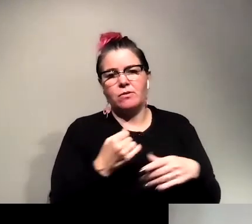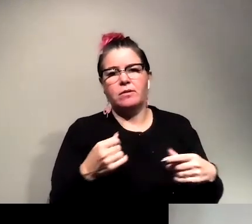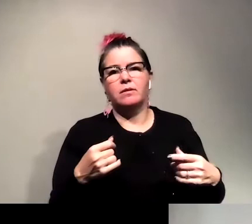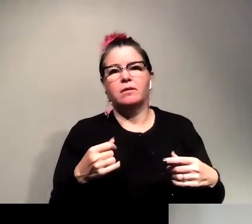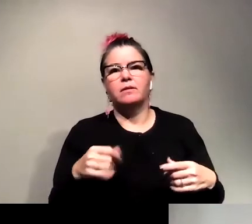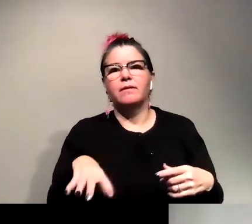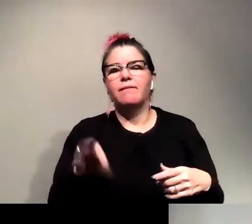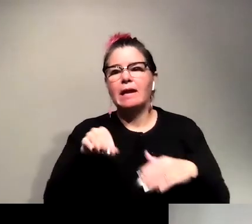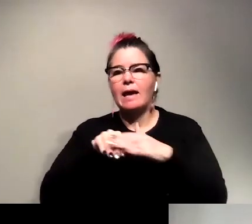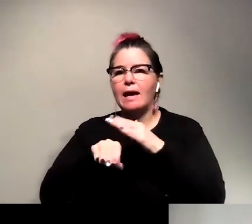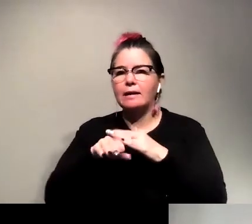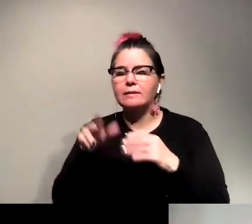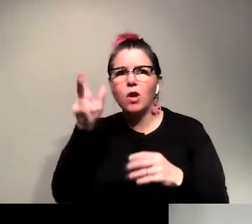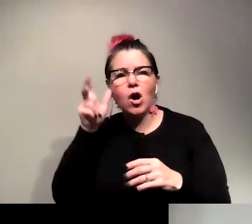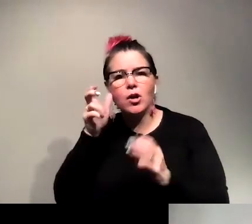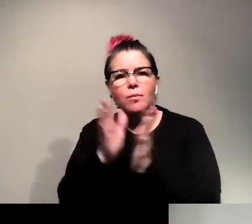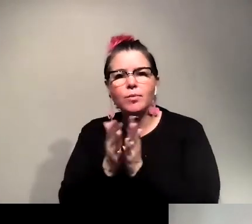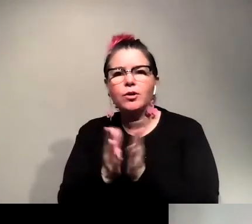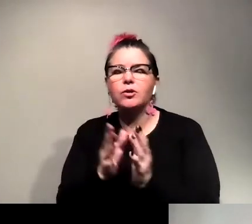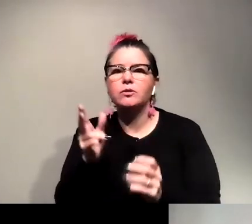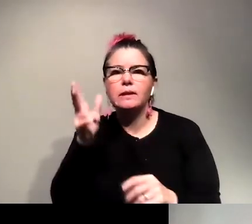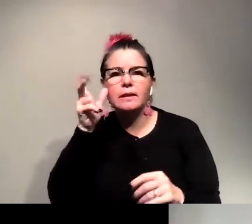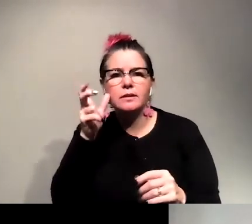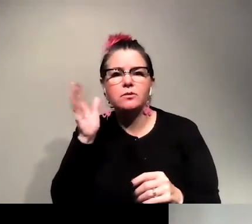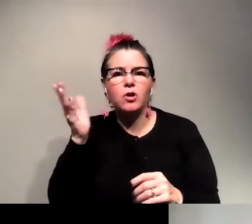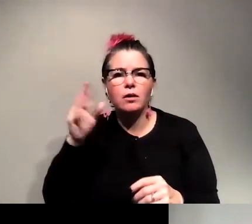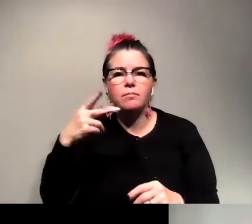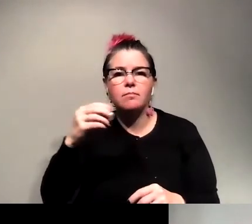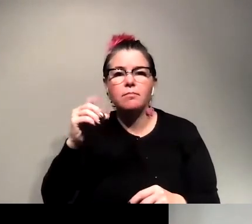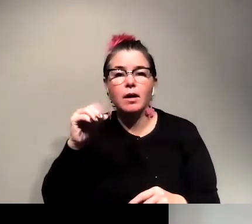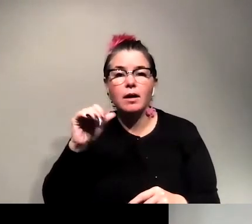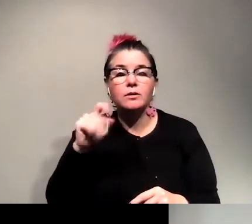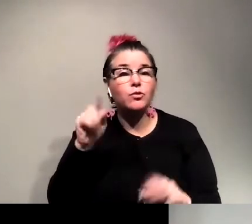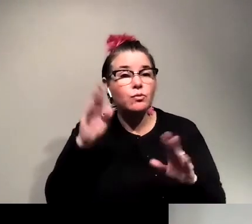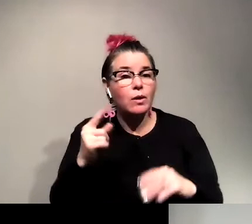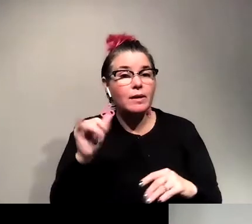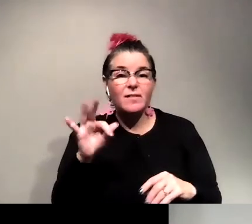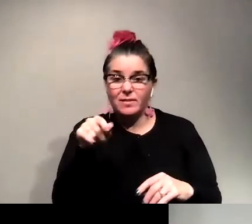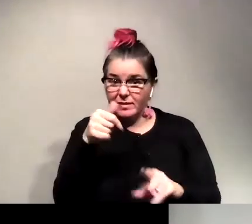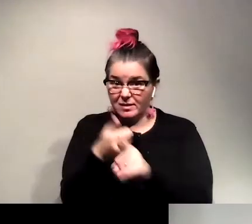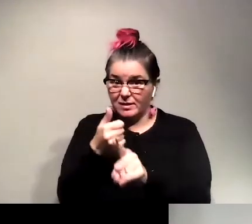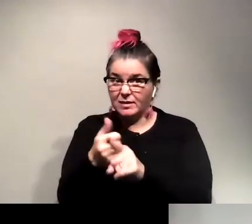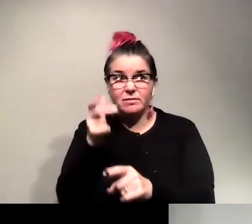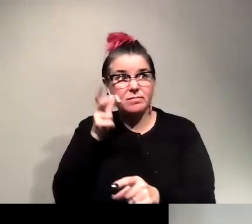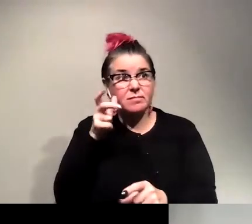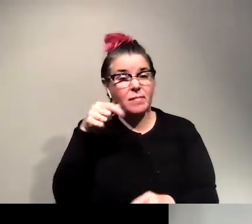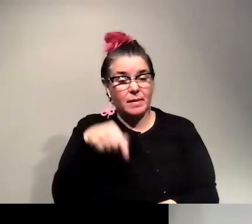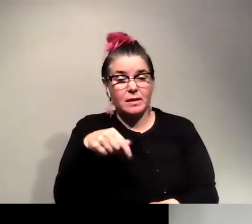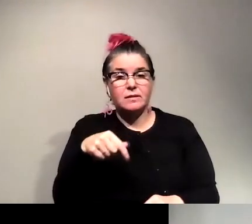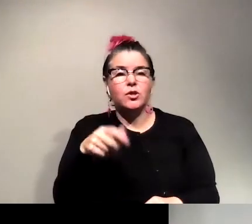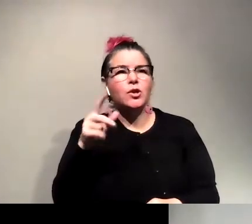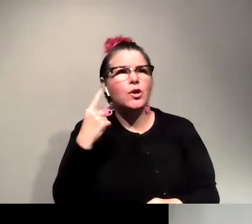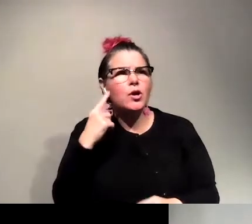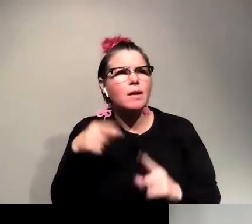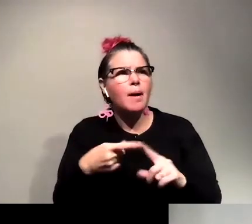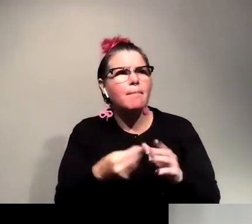finding access to audiobooks, I'm listening to talks, podcasts, a great podcast. If you're someone who's like been listening to this and you're, or you've heard about plant